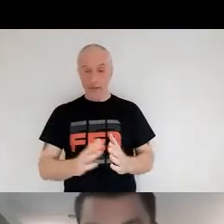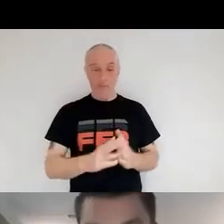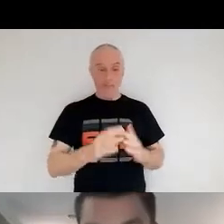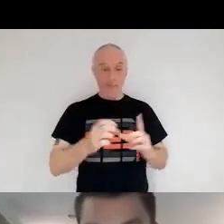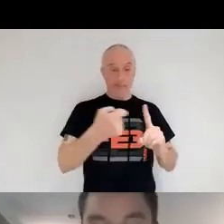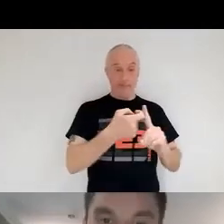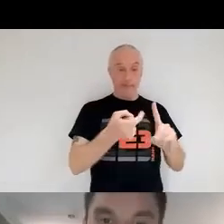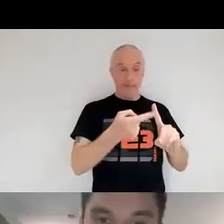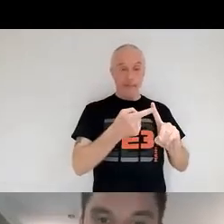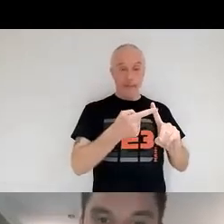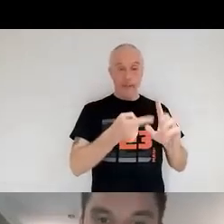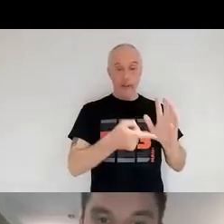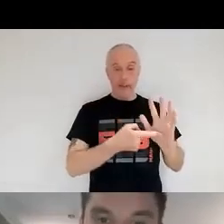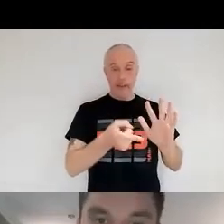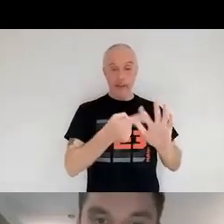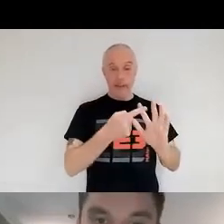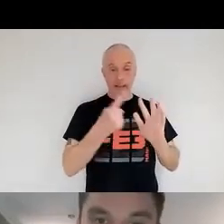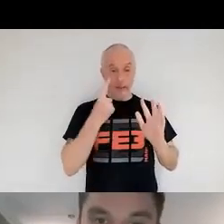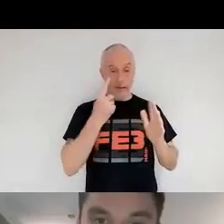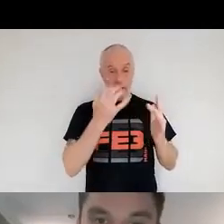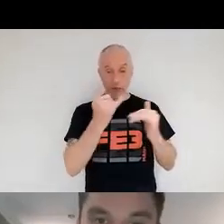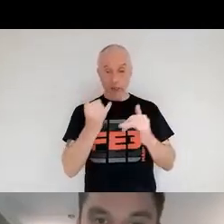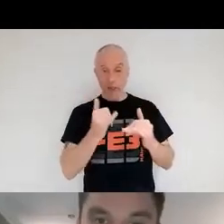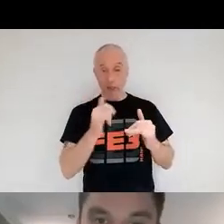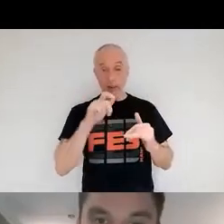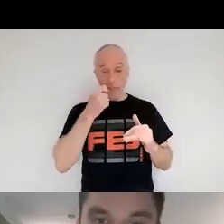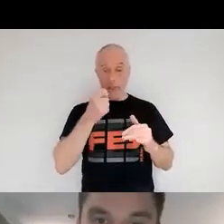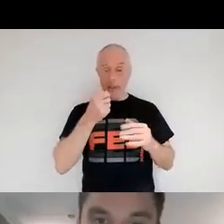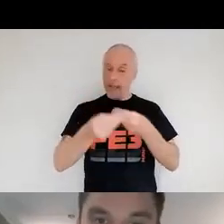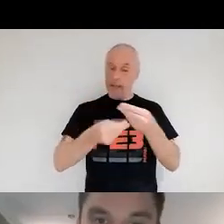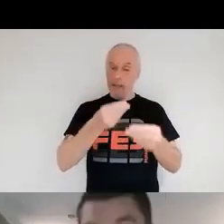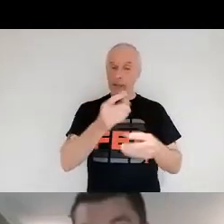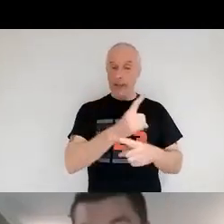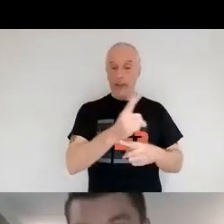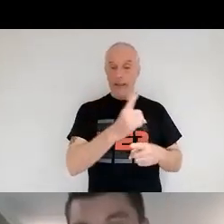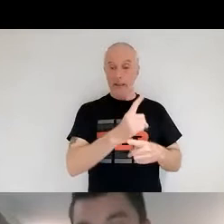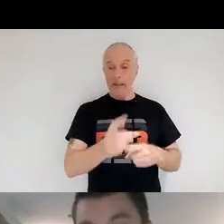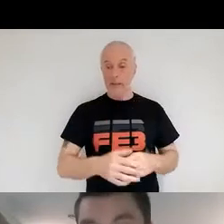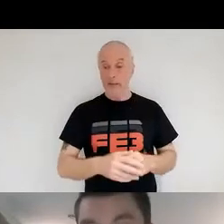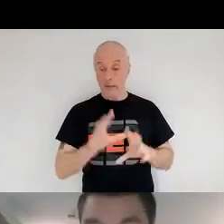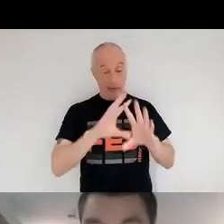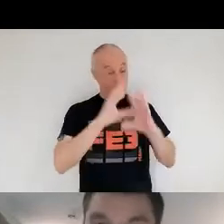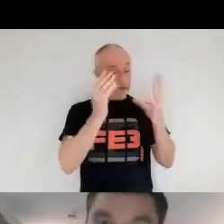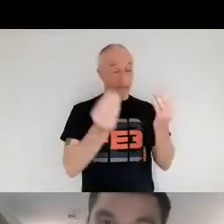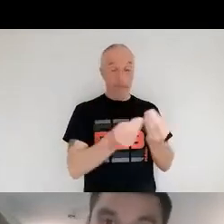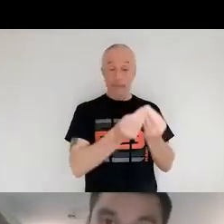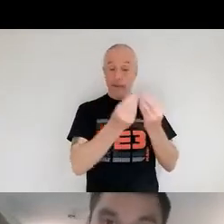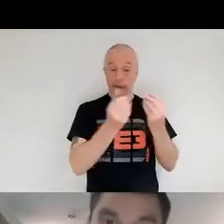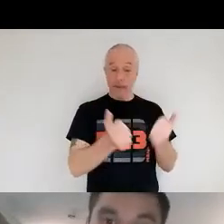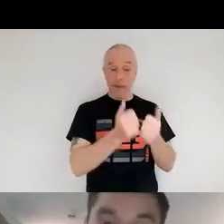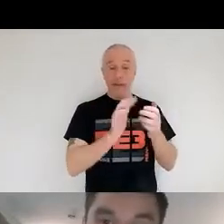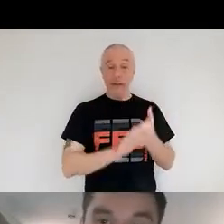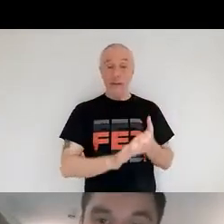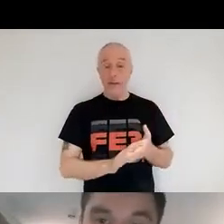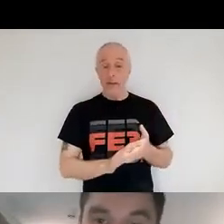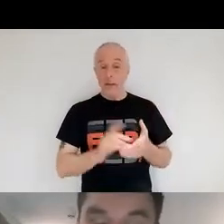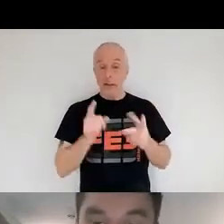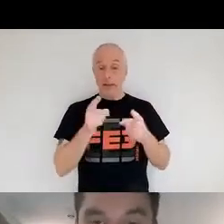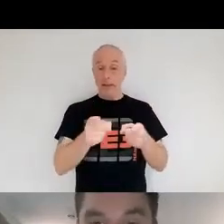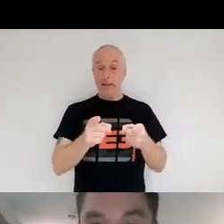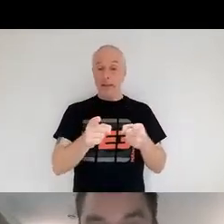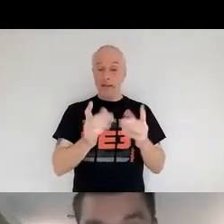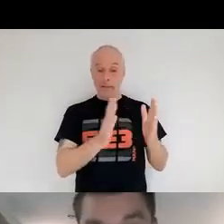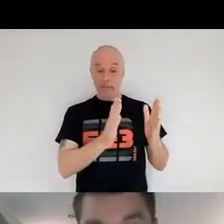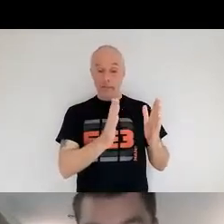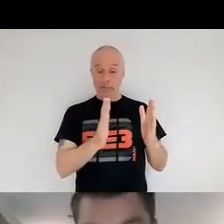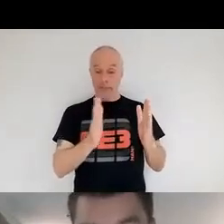I will speak about, and which is completed. Then there is the Winlaton trial, which we are currently in,